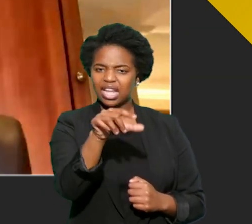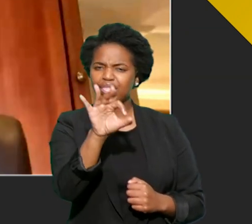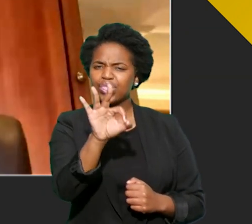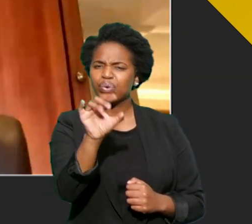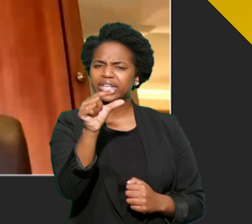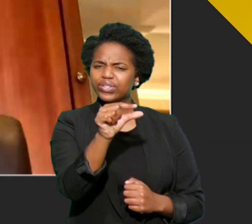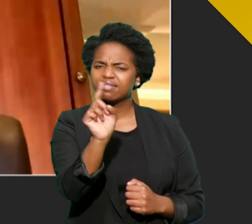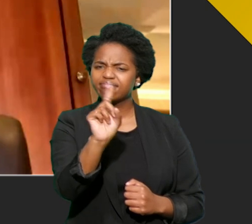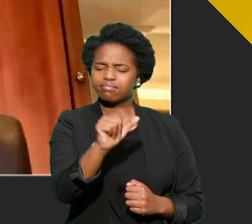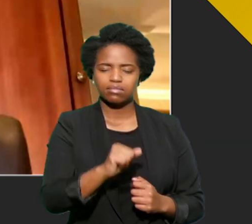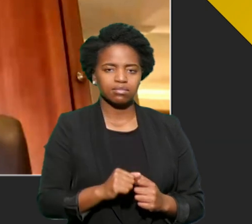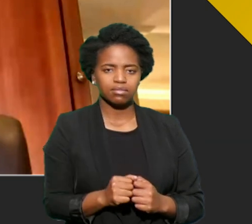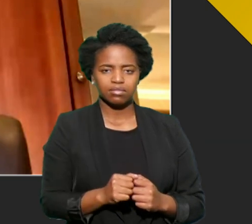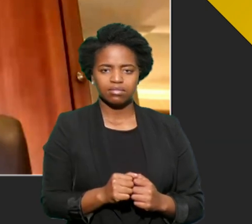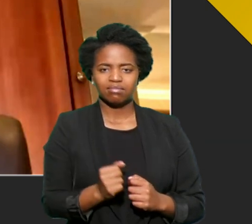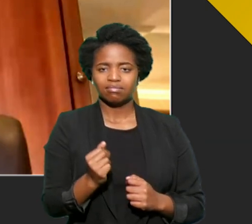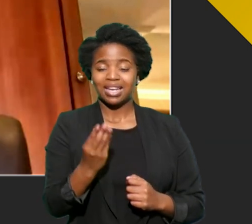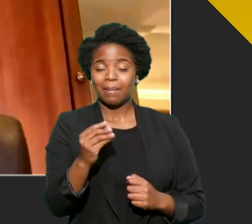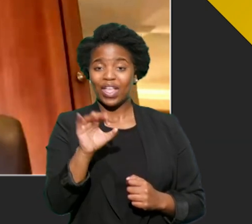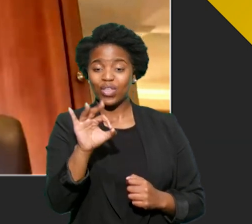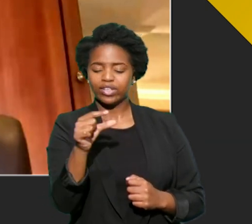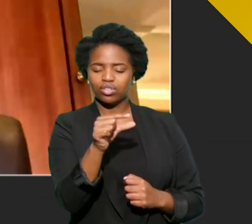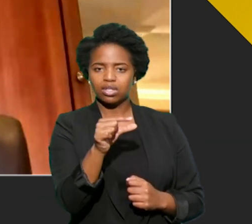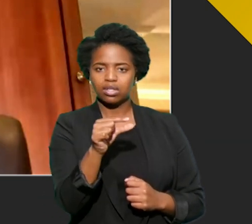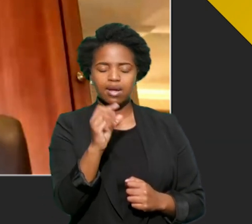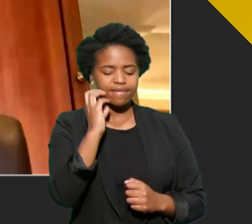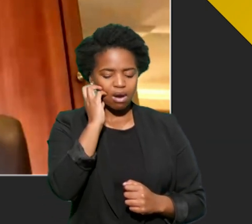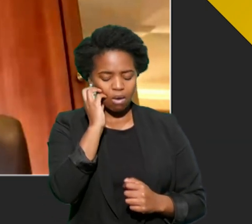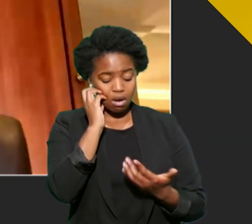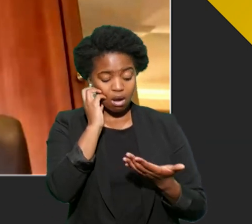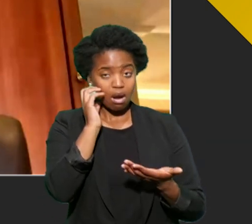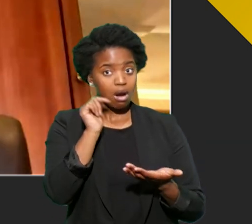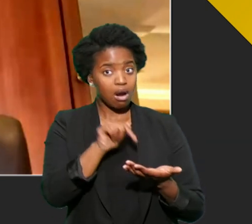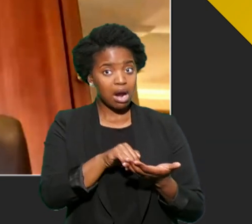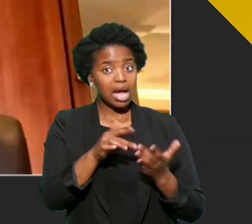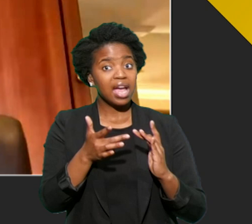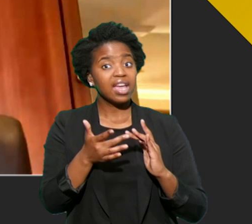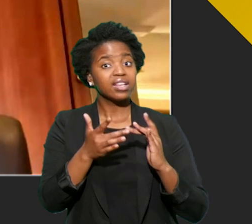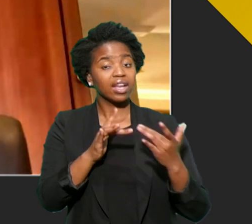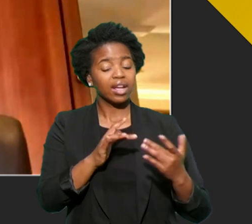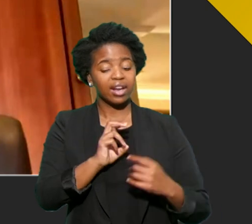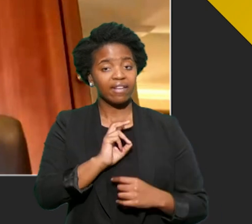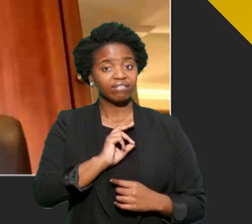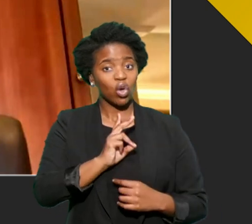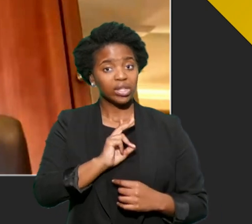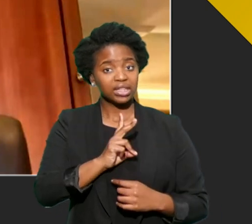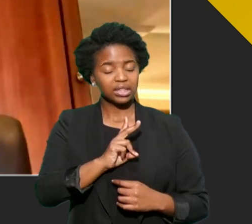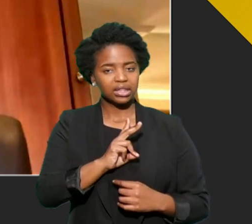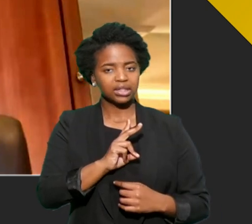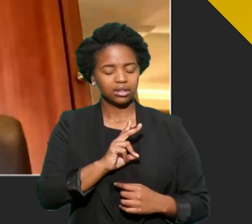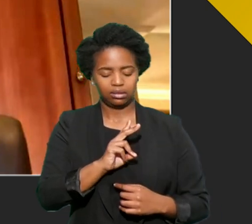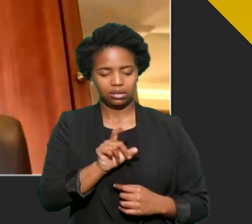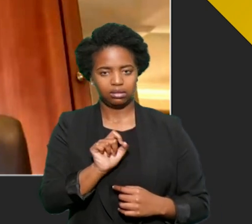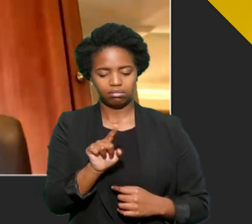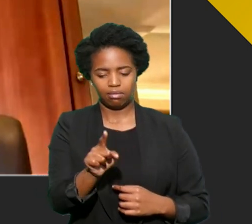3G included internet on top of the voice and text. Okay. So all